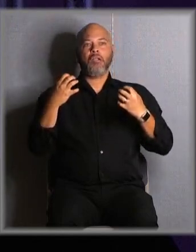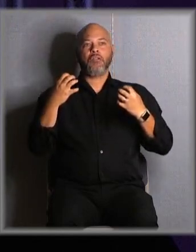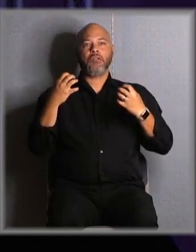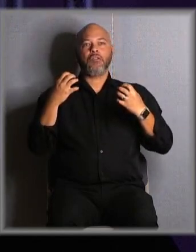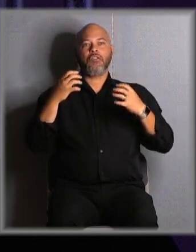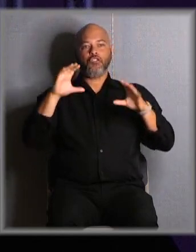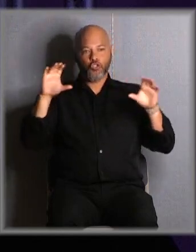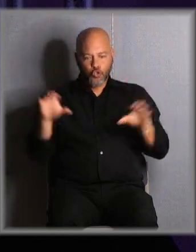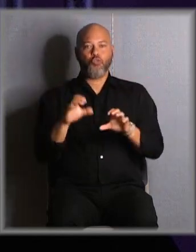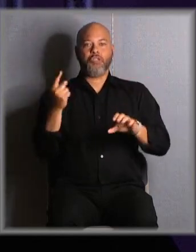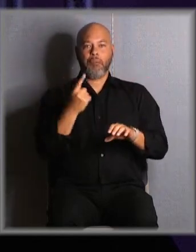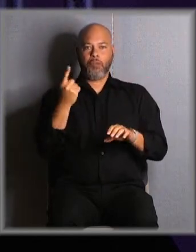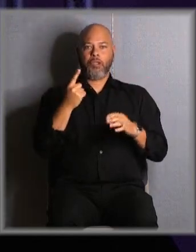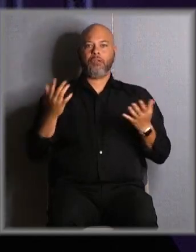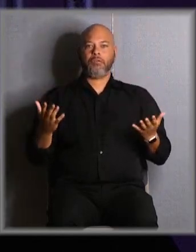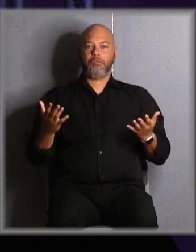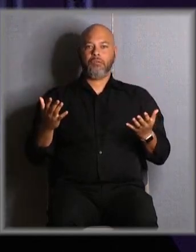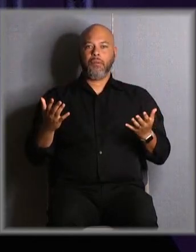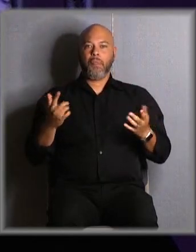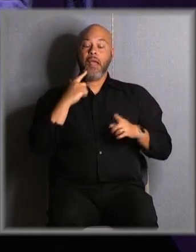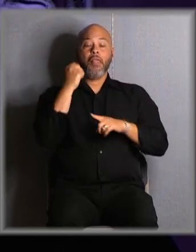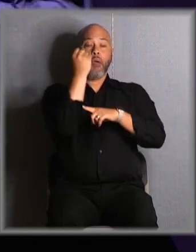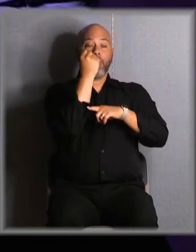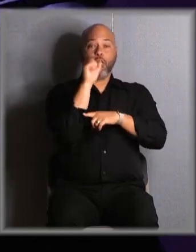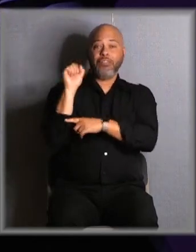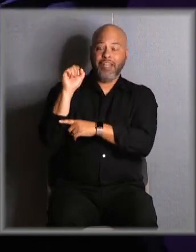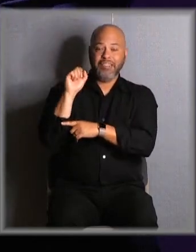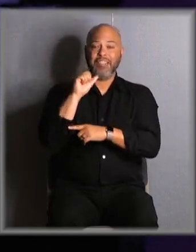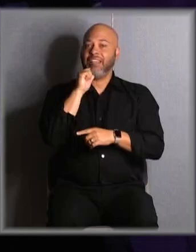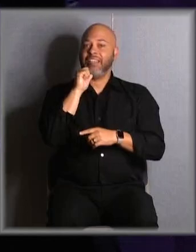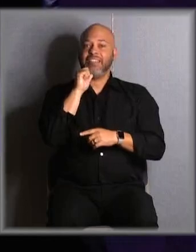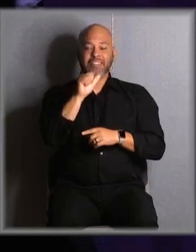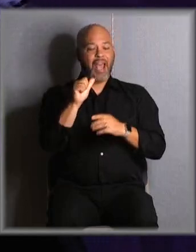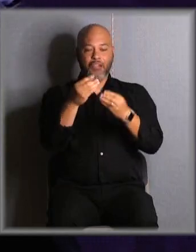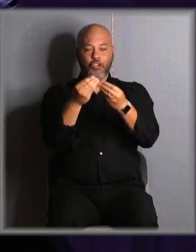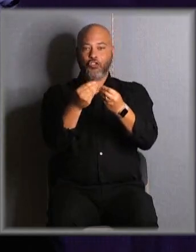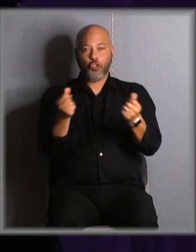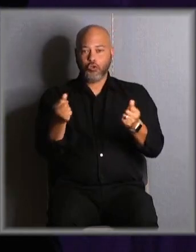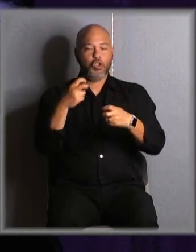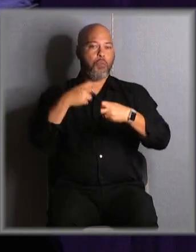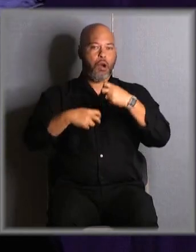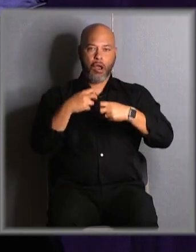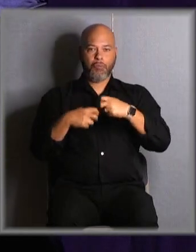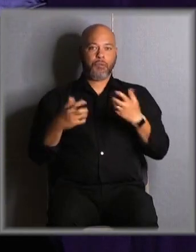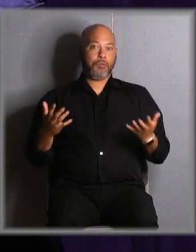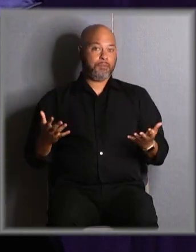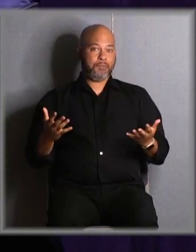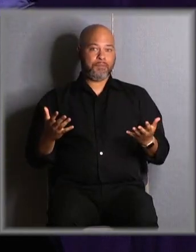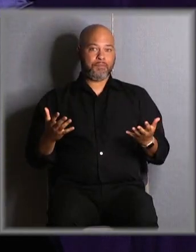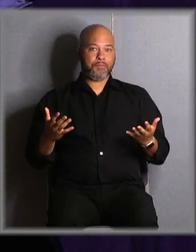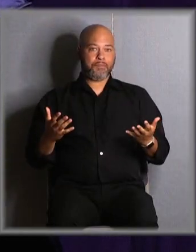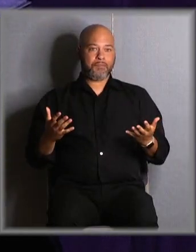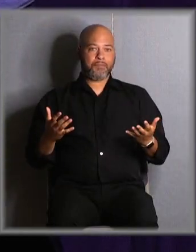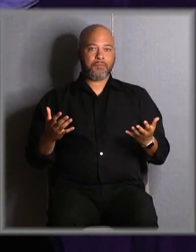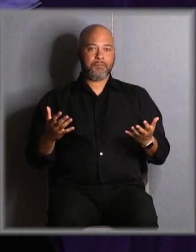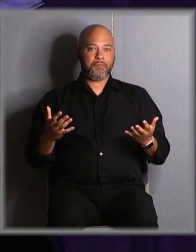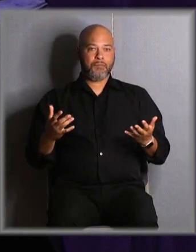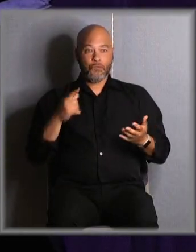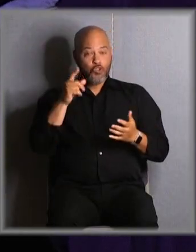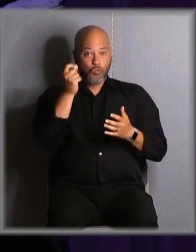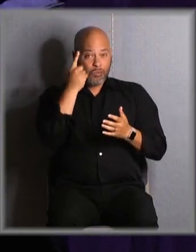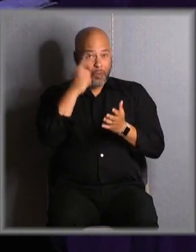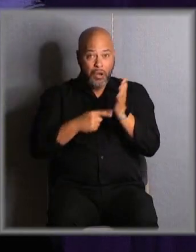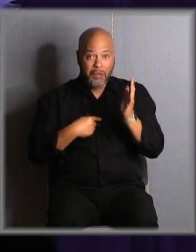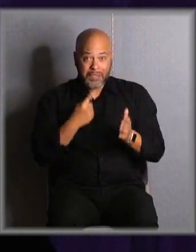do something. The protesting is not the solution to the problem. Are y'all hearing what I'm